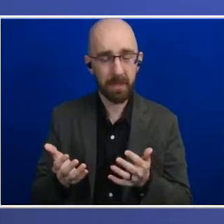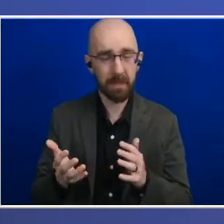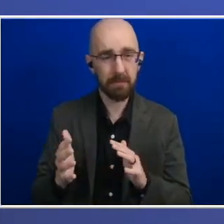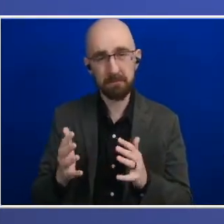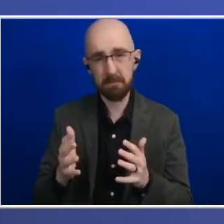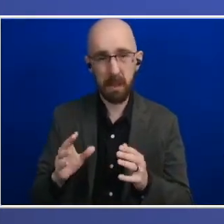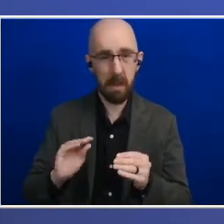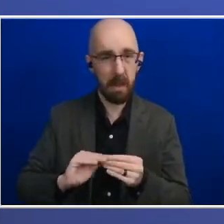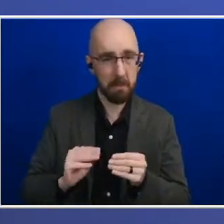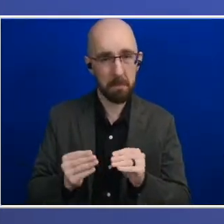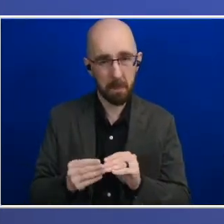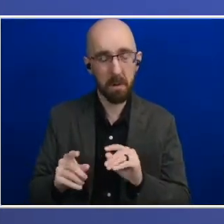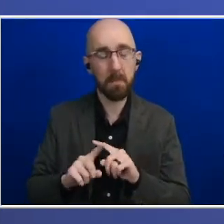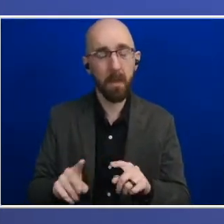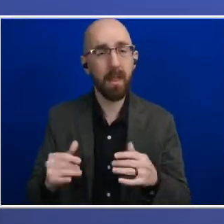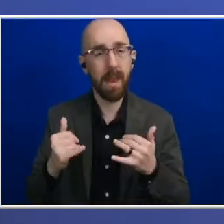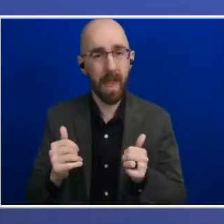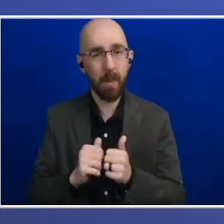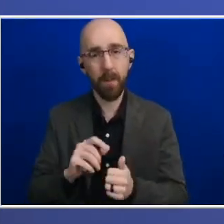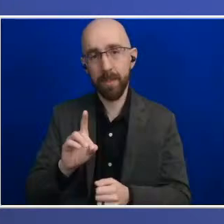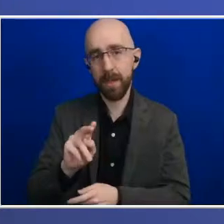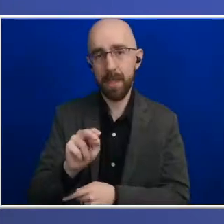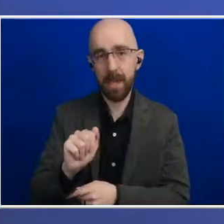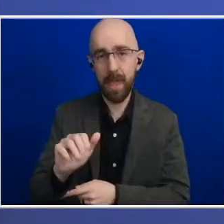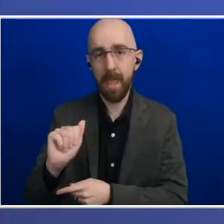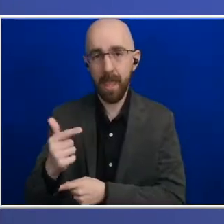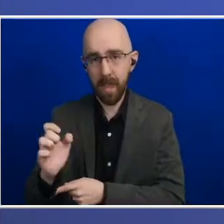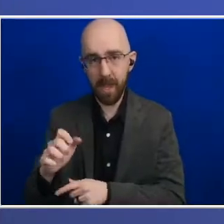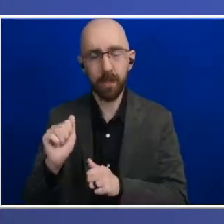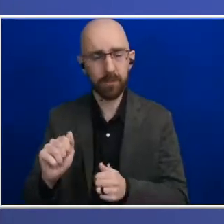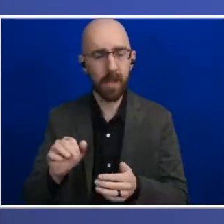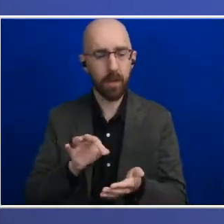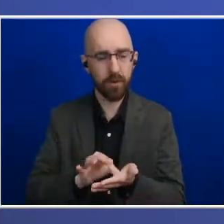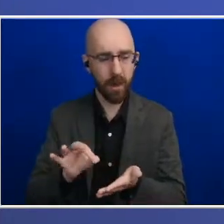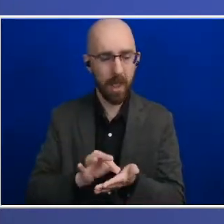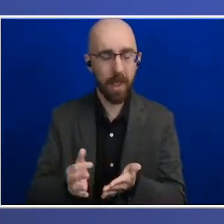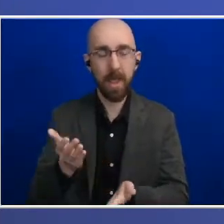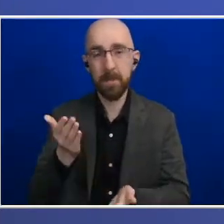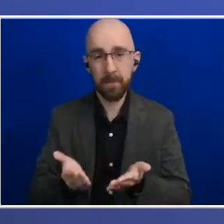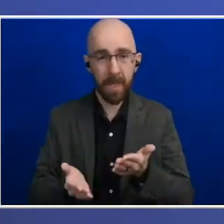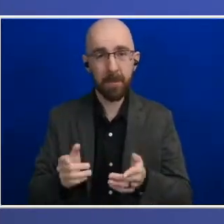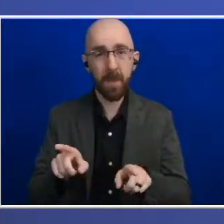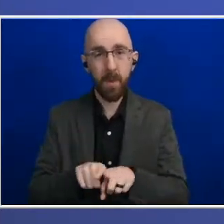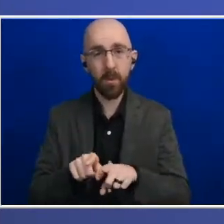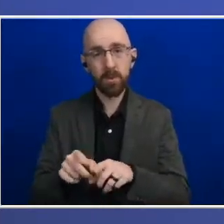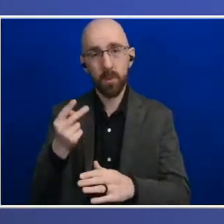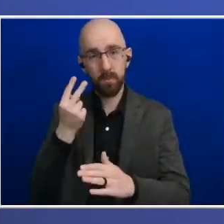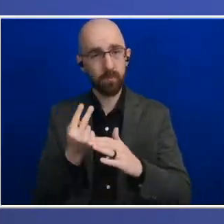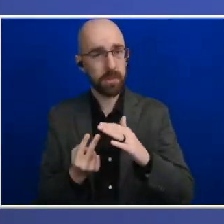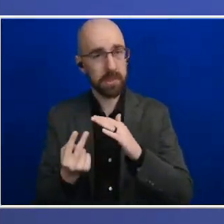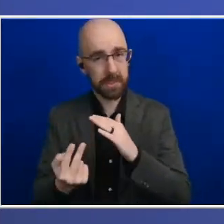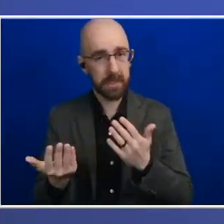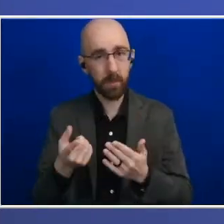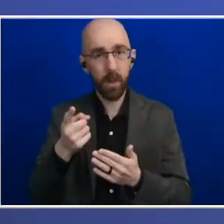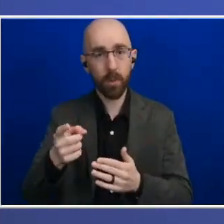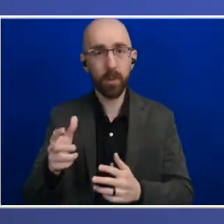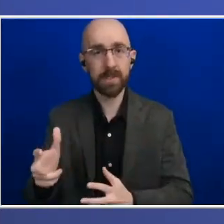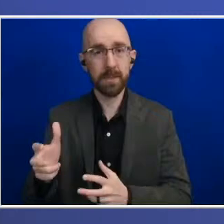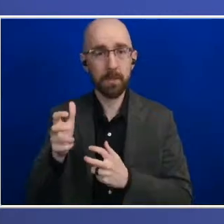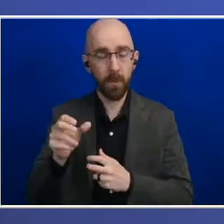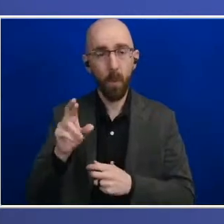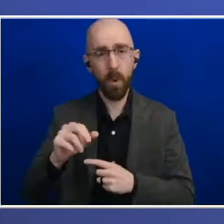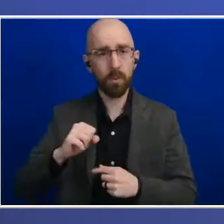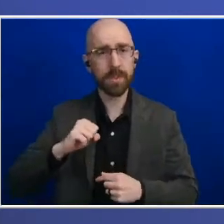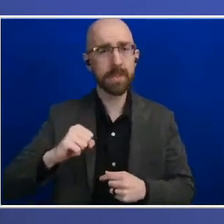with this DNA age, we can start tracking this and maybe also predicting what your susceptibility or resilience is to